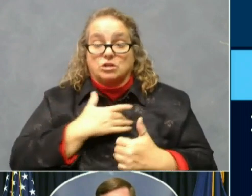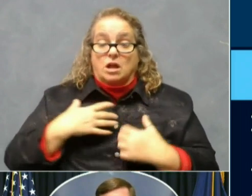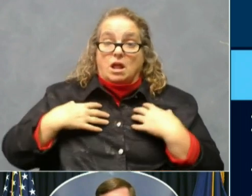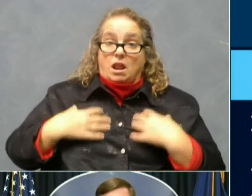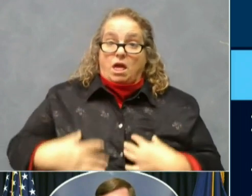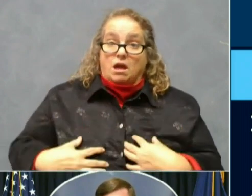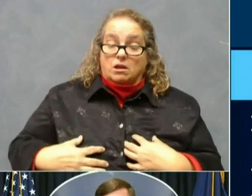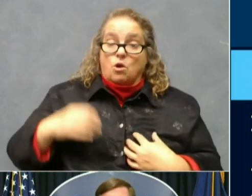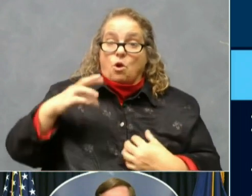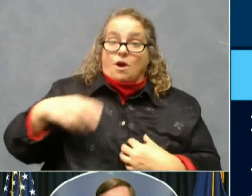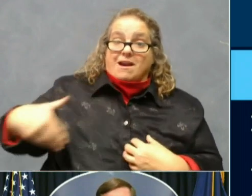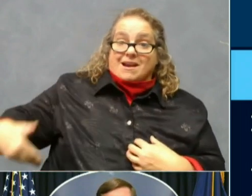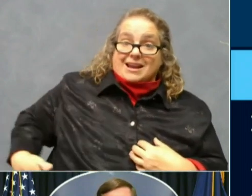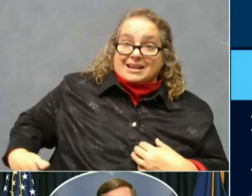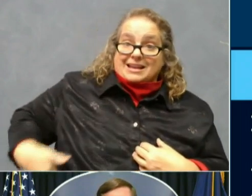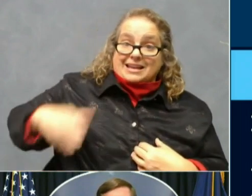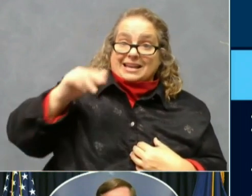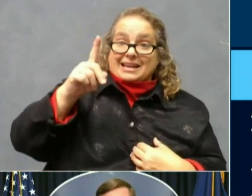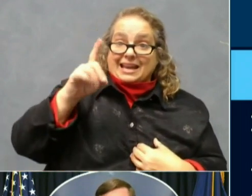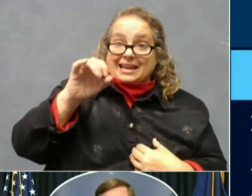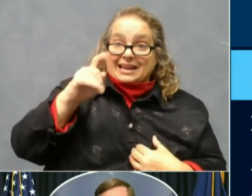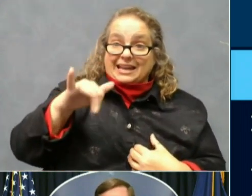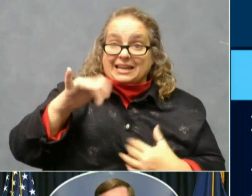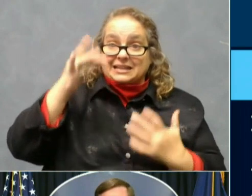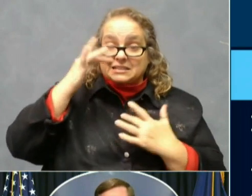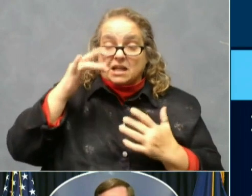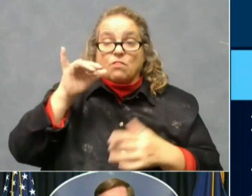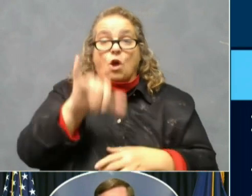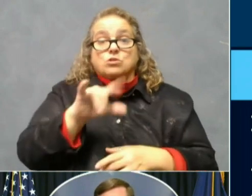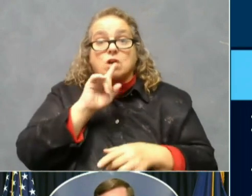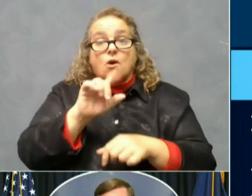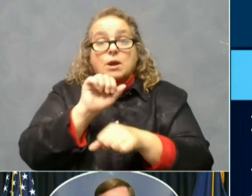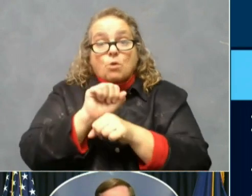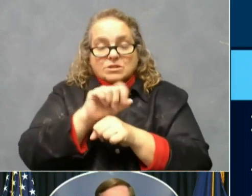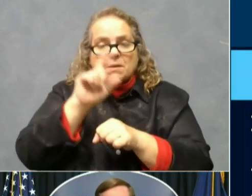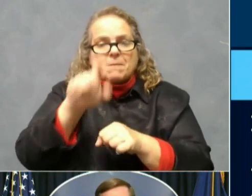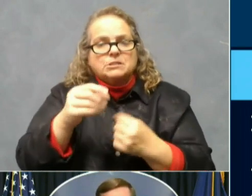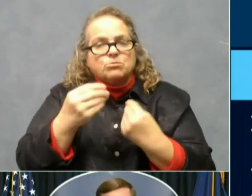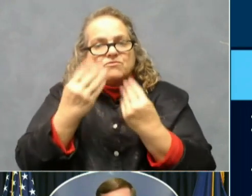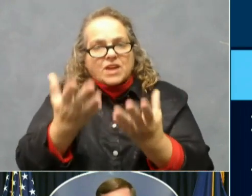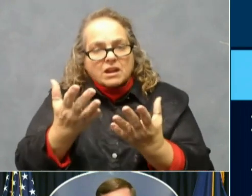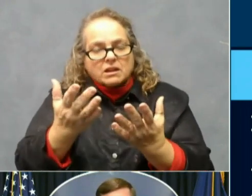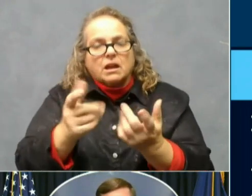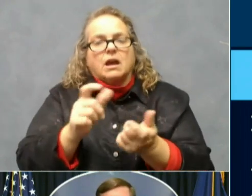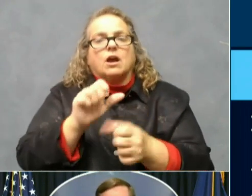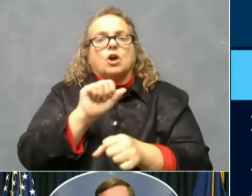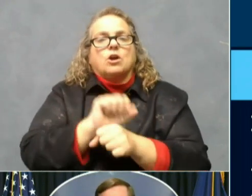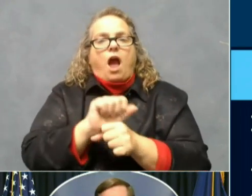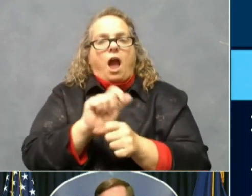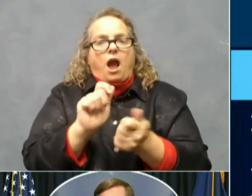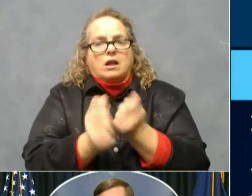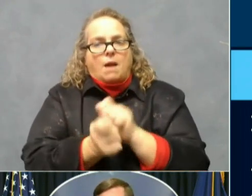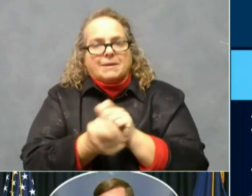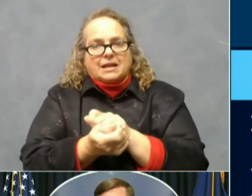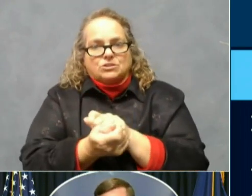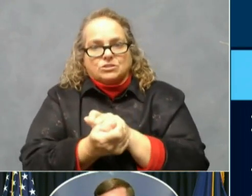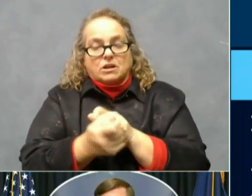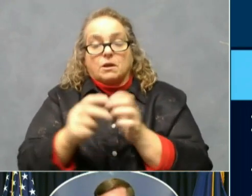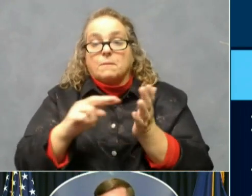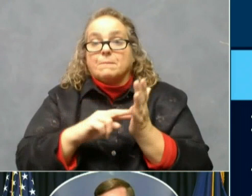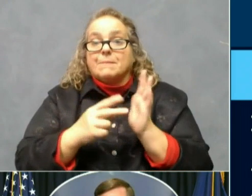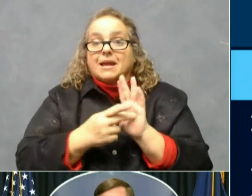disease, these are employees that must be provided some accommodation. This is what keeps them